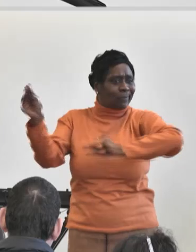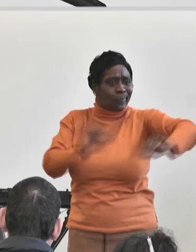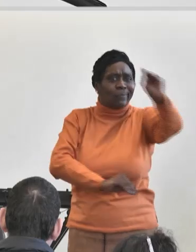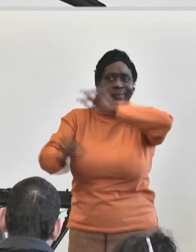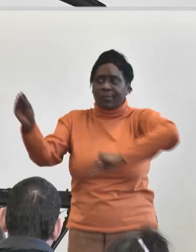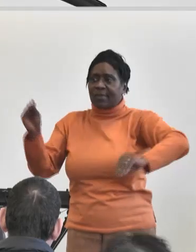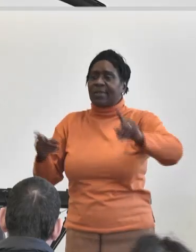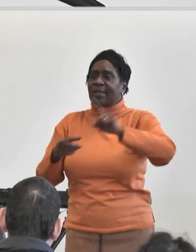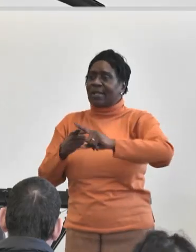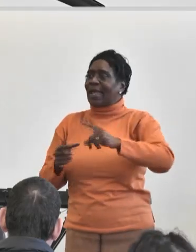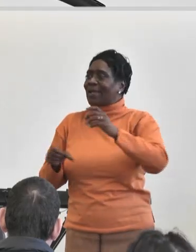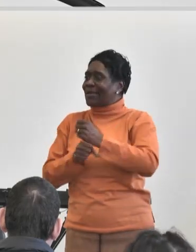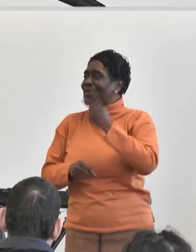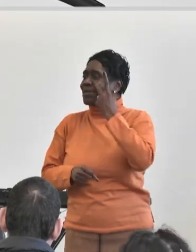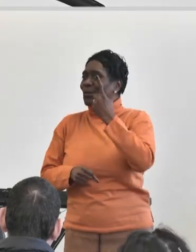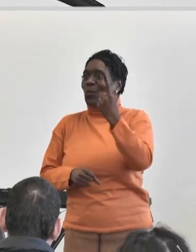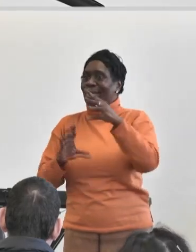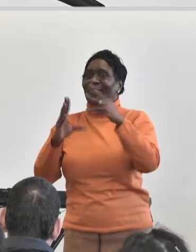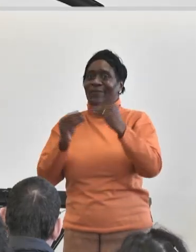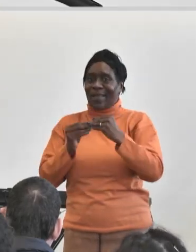And I got to see one of those families yesterday.